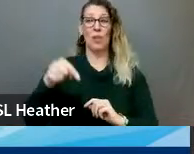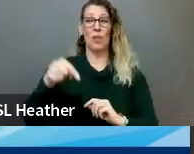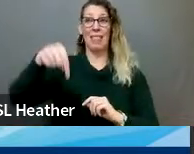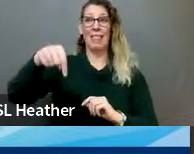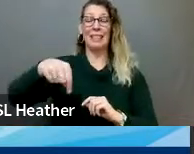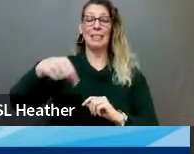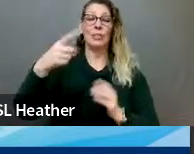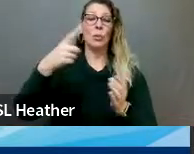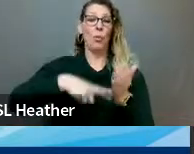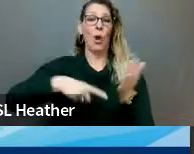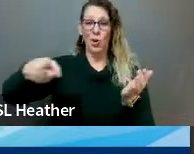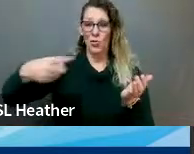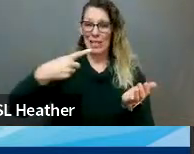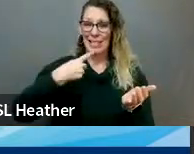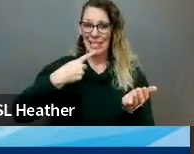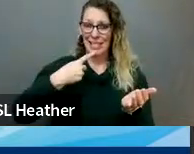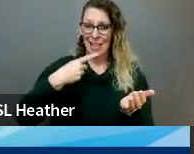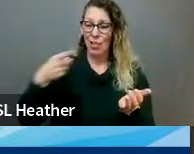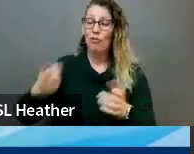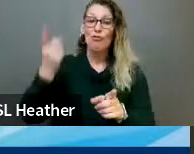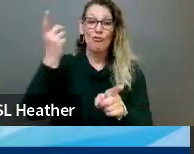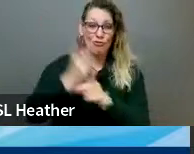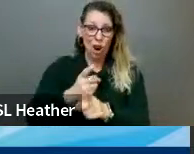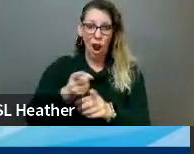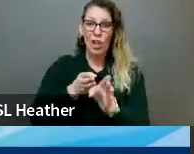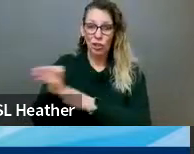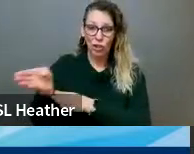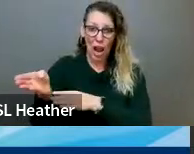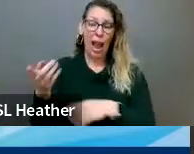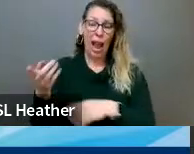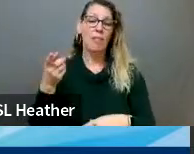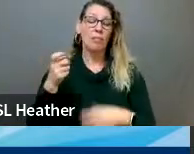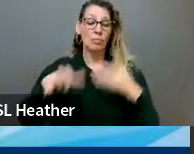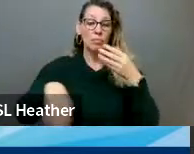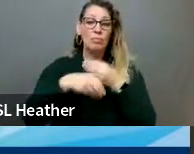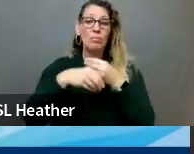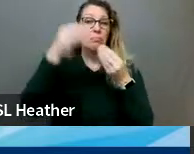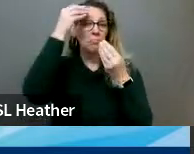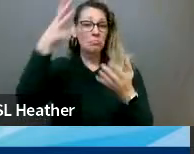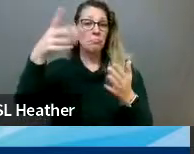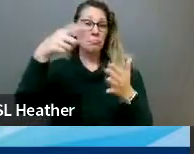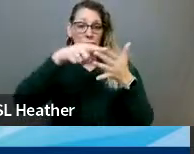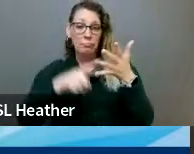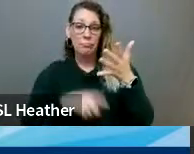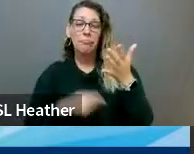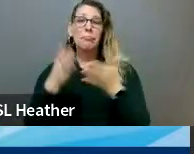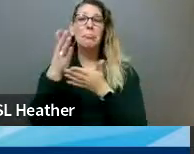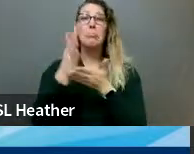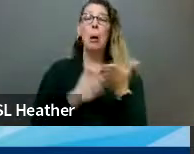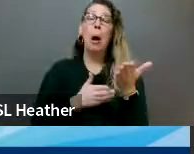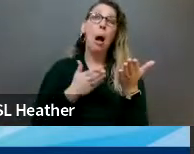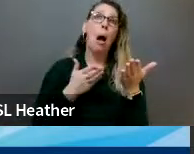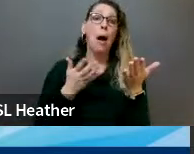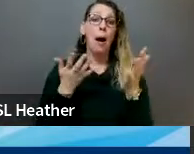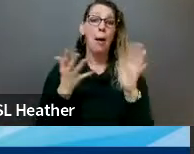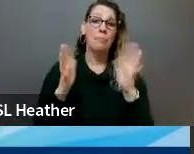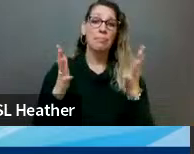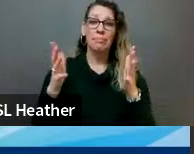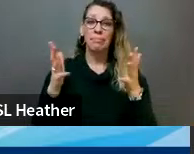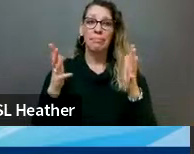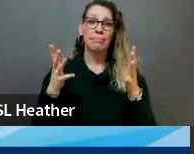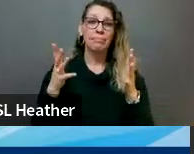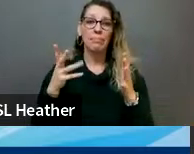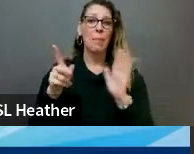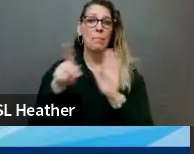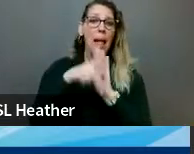this what you said? Is this right track? Would you add additional detail to any of these? Some of them are kind of big kind of